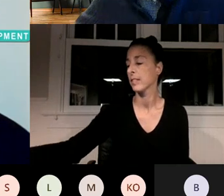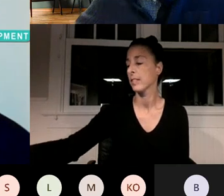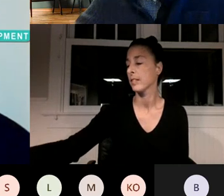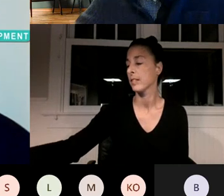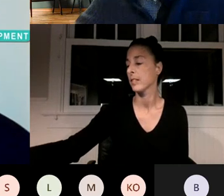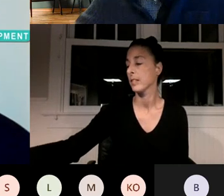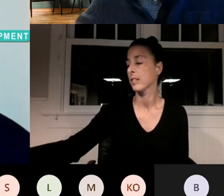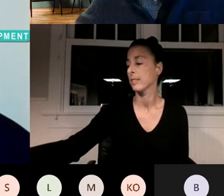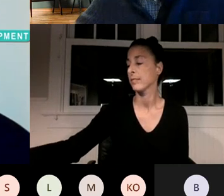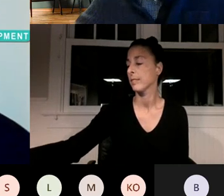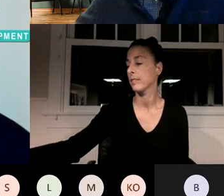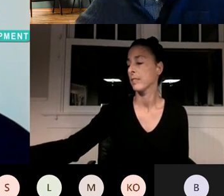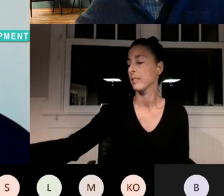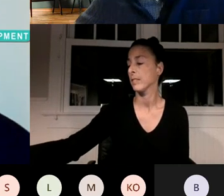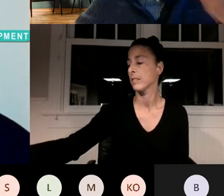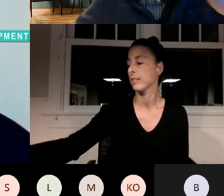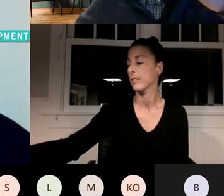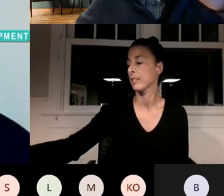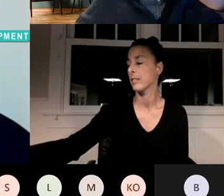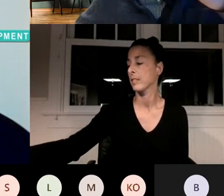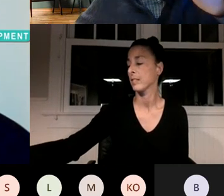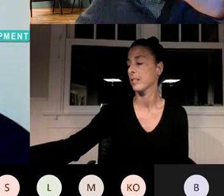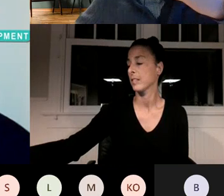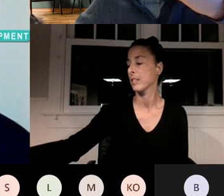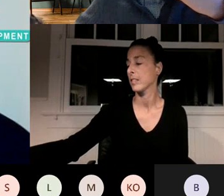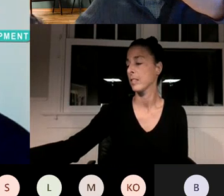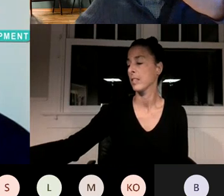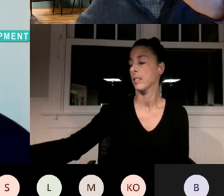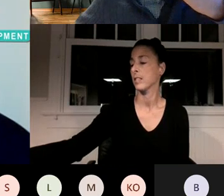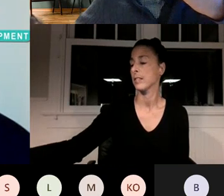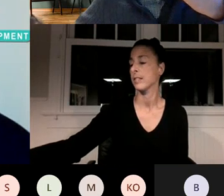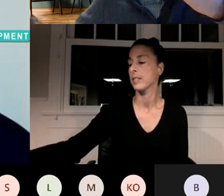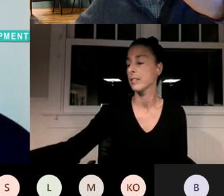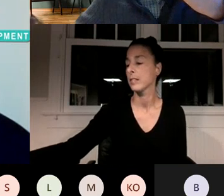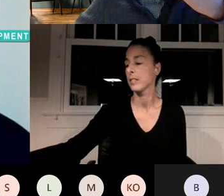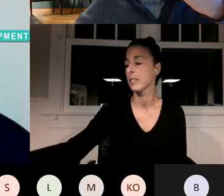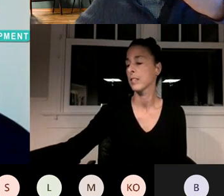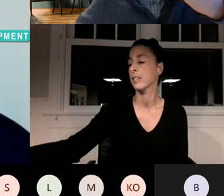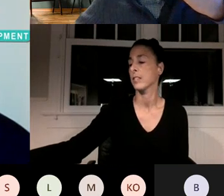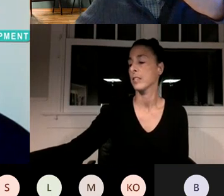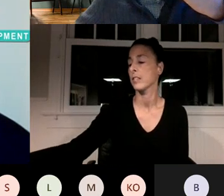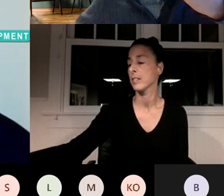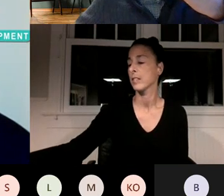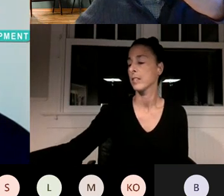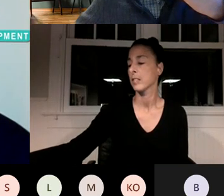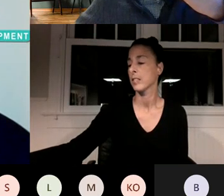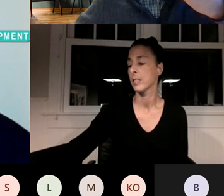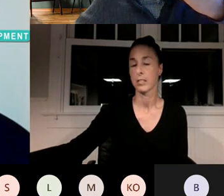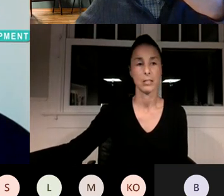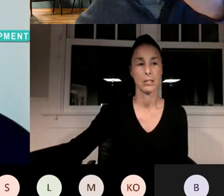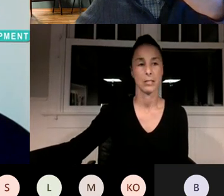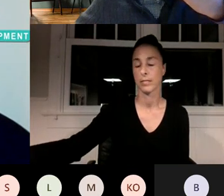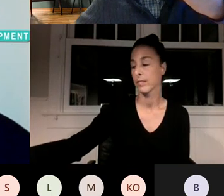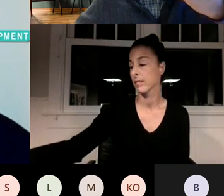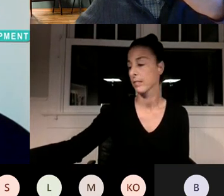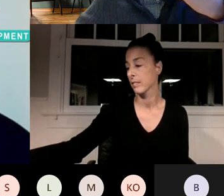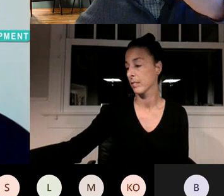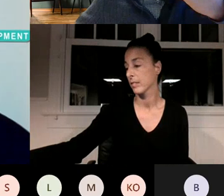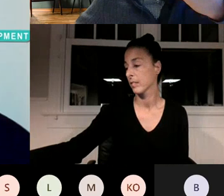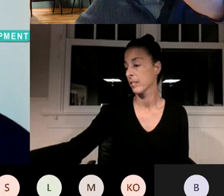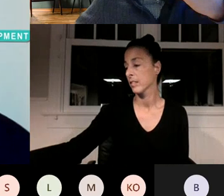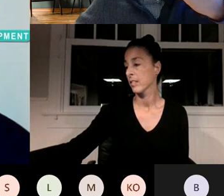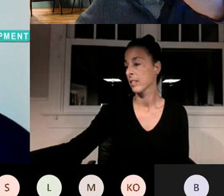comments. I put a couple things in the chat box. One of them was about the 85-foot parking structures that are proposed in the plan. I think there are going to be two